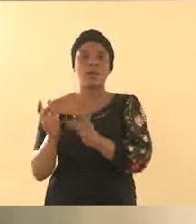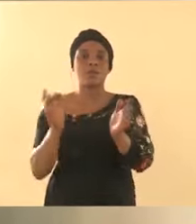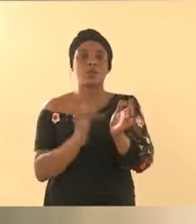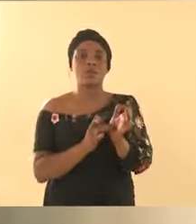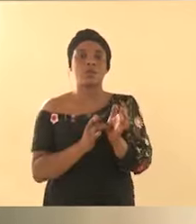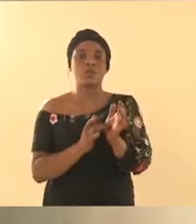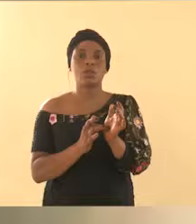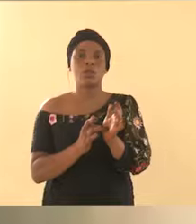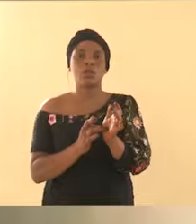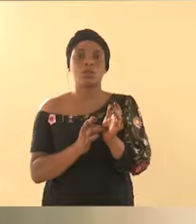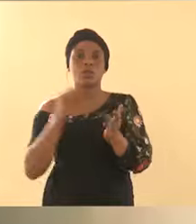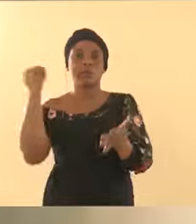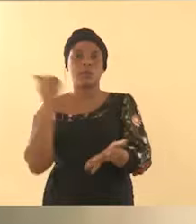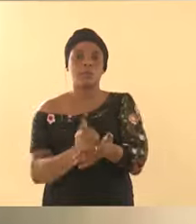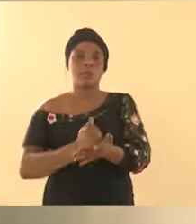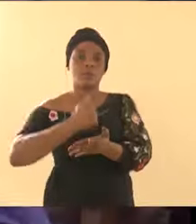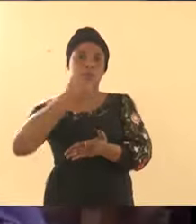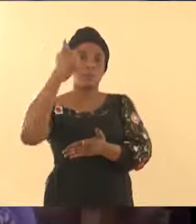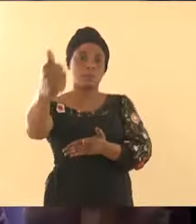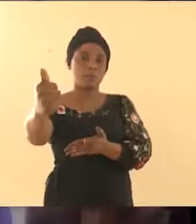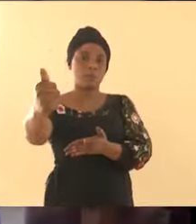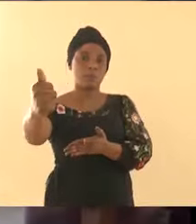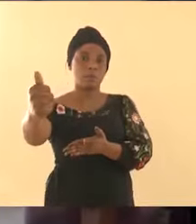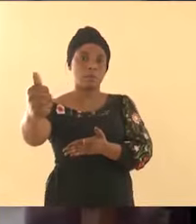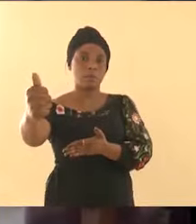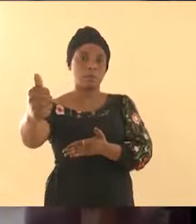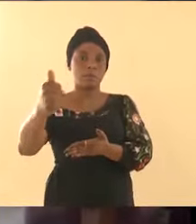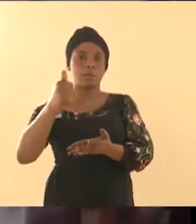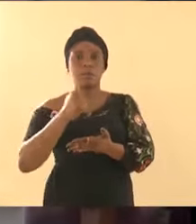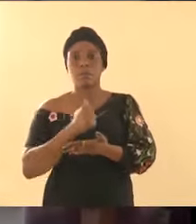Jesus our Lord. Us in Christ Jesus. Amen. Amen.